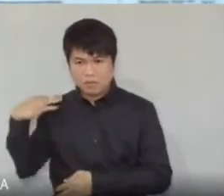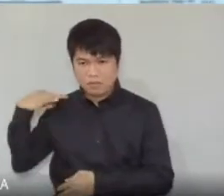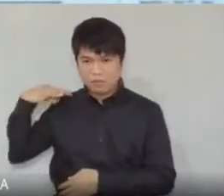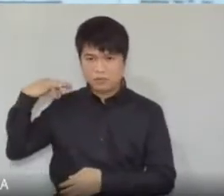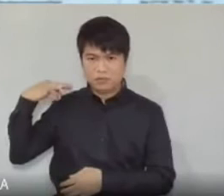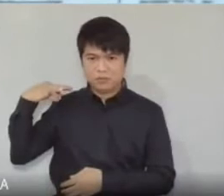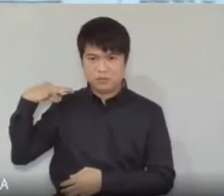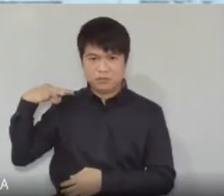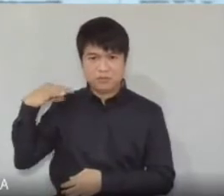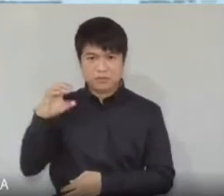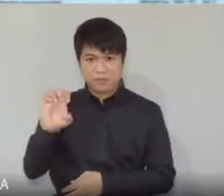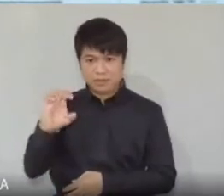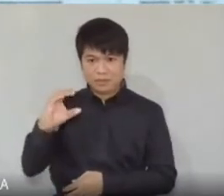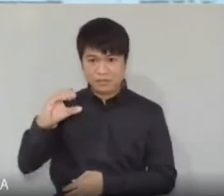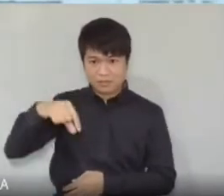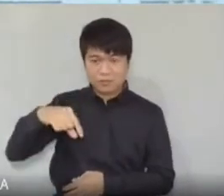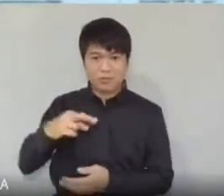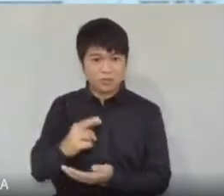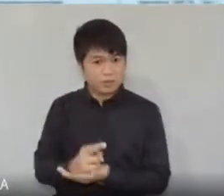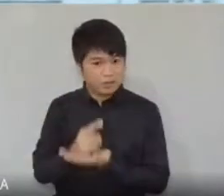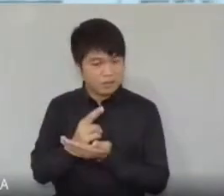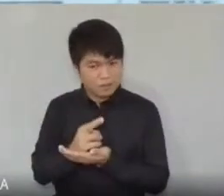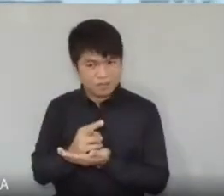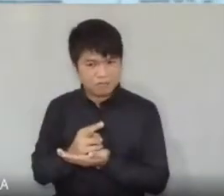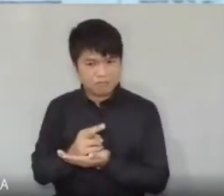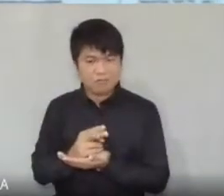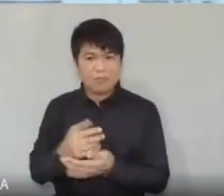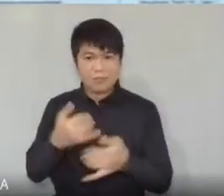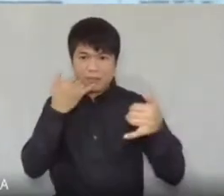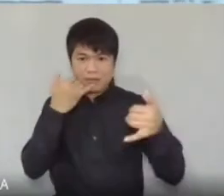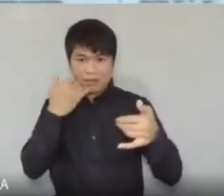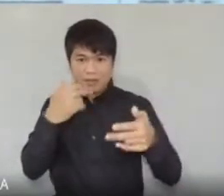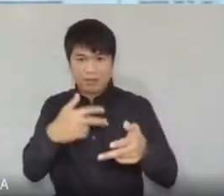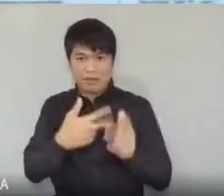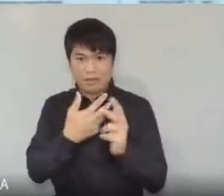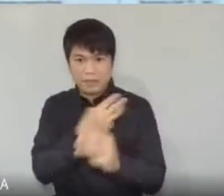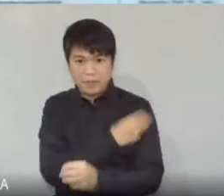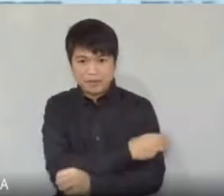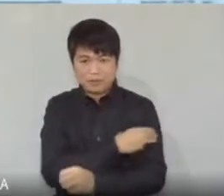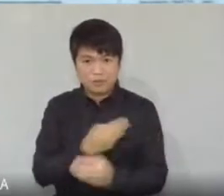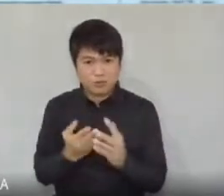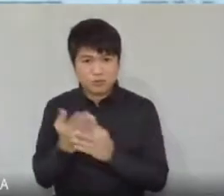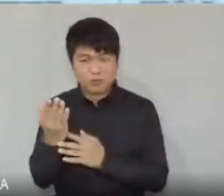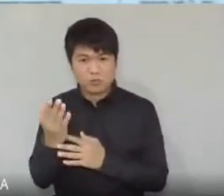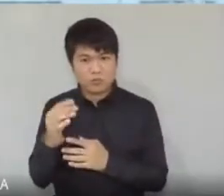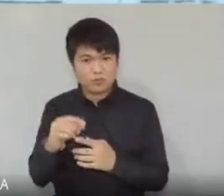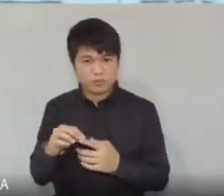The pedia, the OB, for mental health, we have for